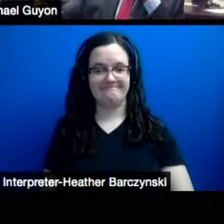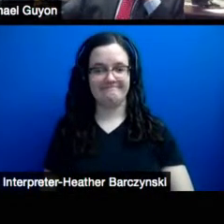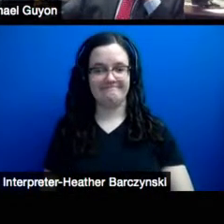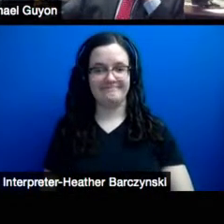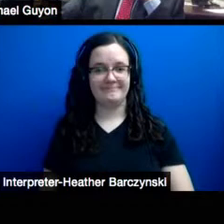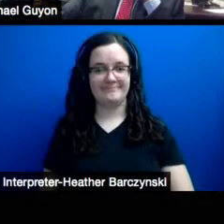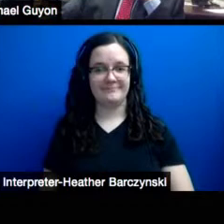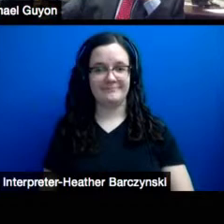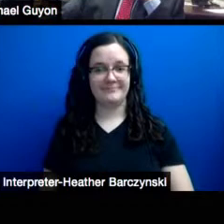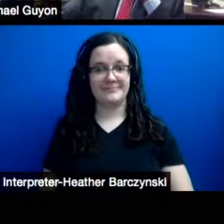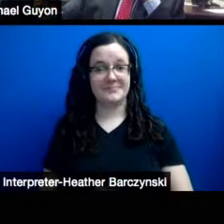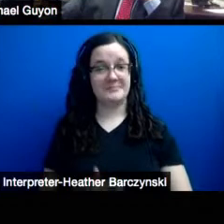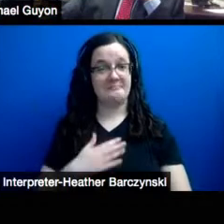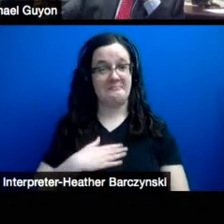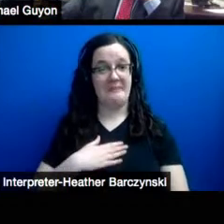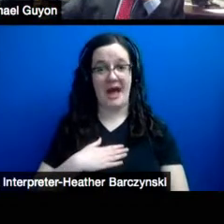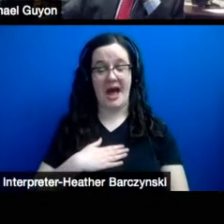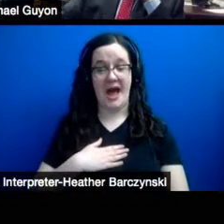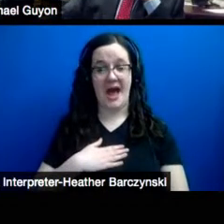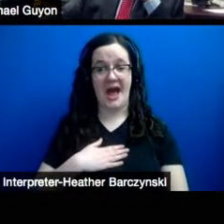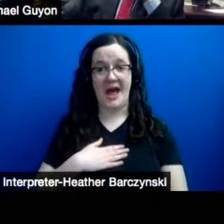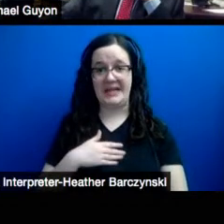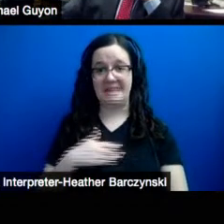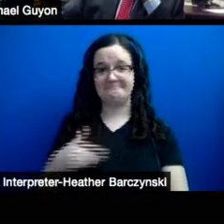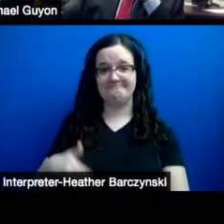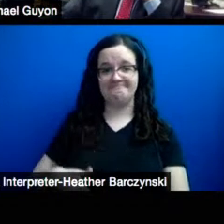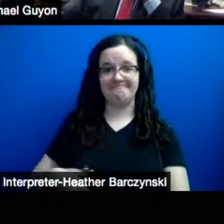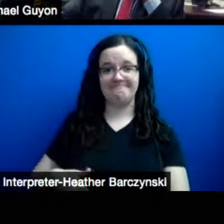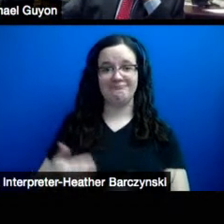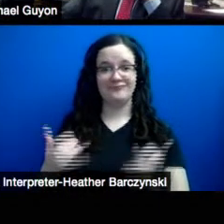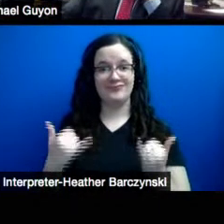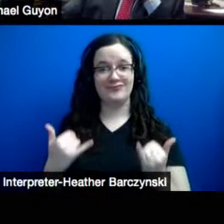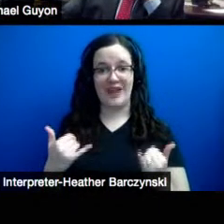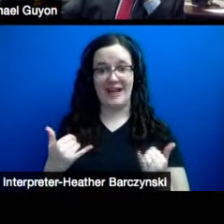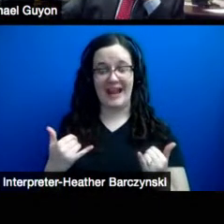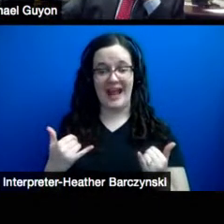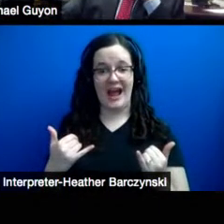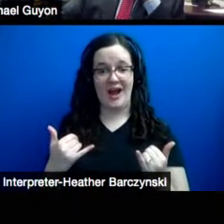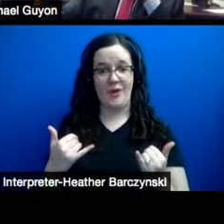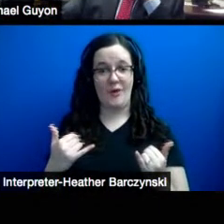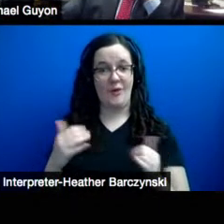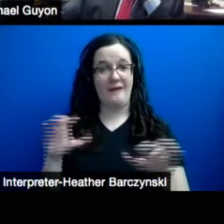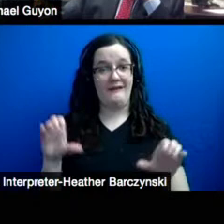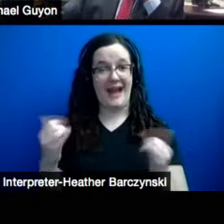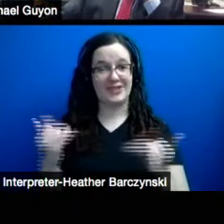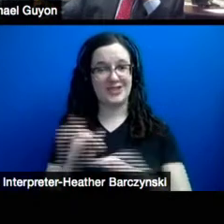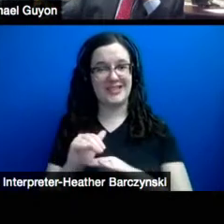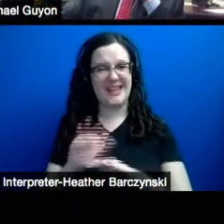my inclination right now is not to take action tonight.